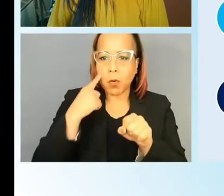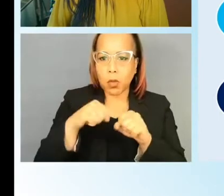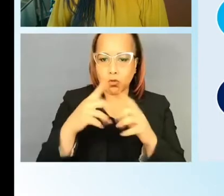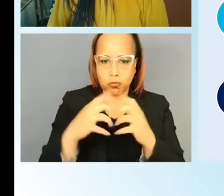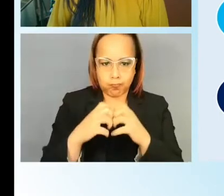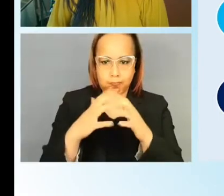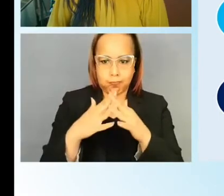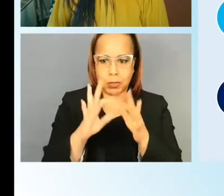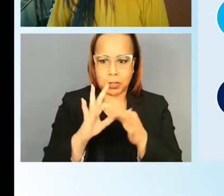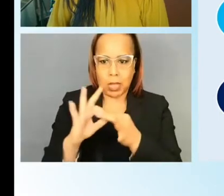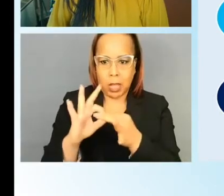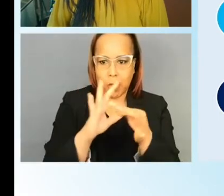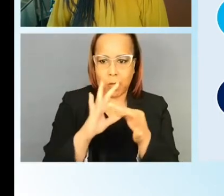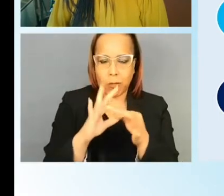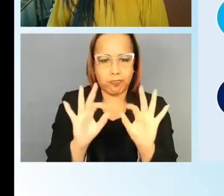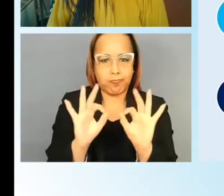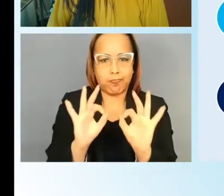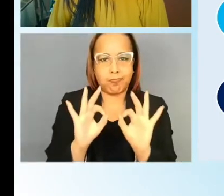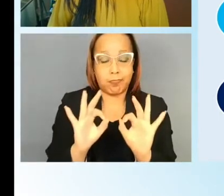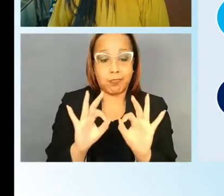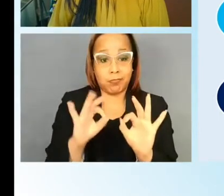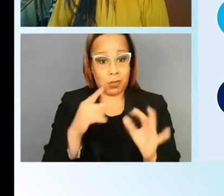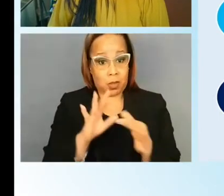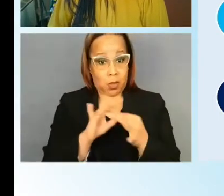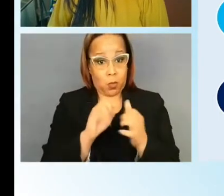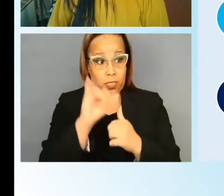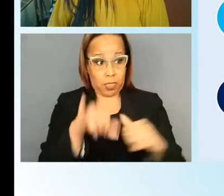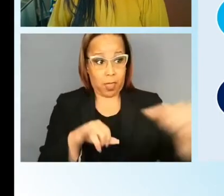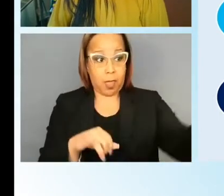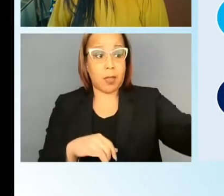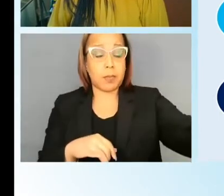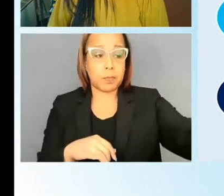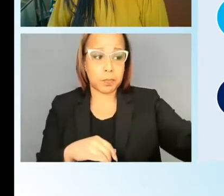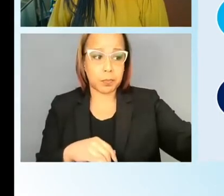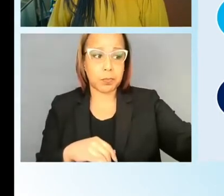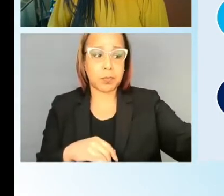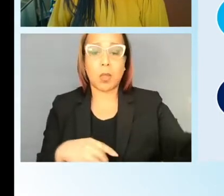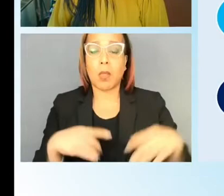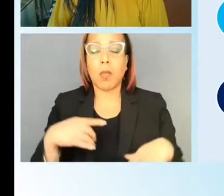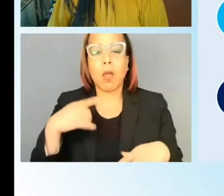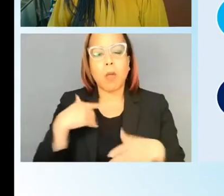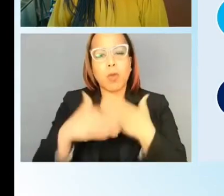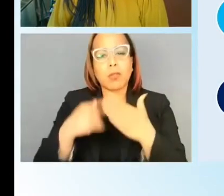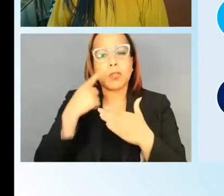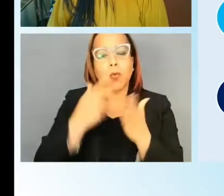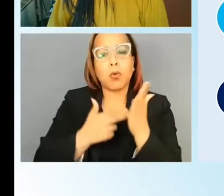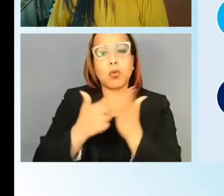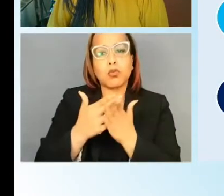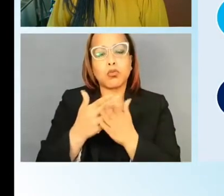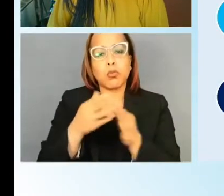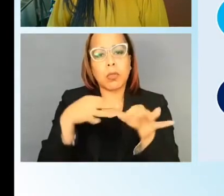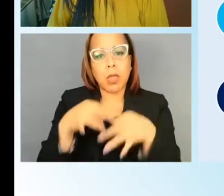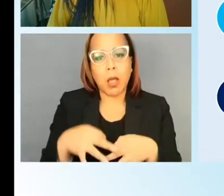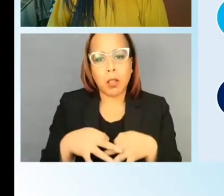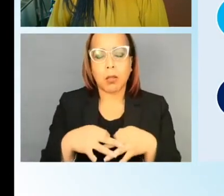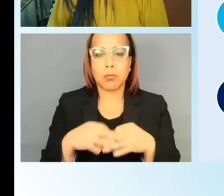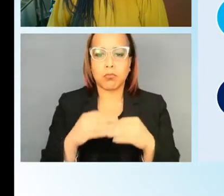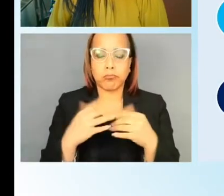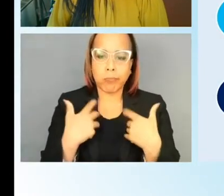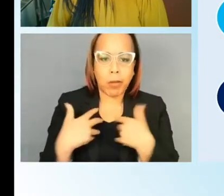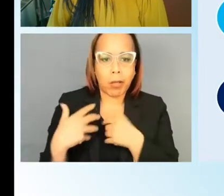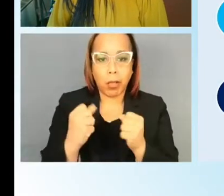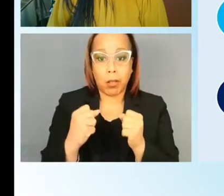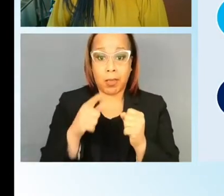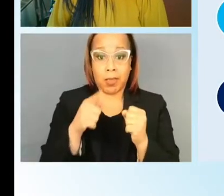critical. And along with that, a process for truth-telling, healing, and repair. And then in the pillar